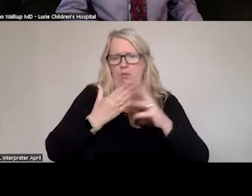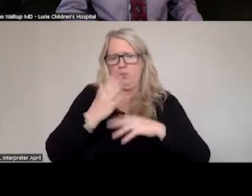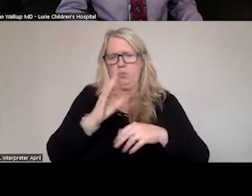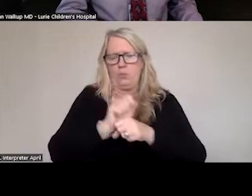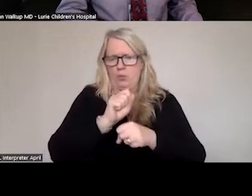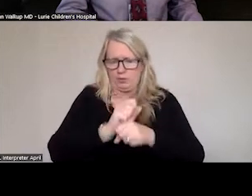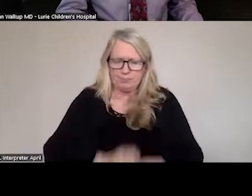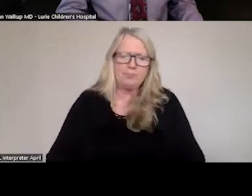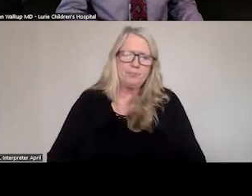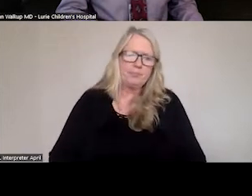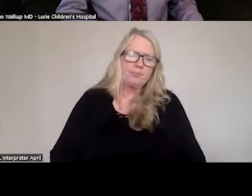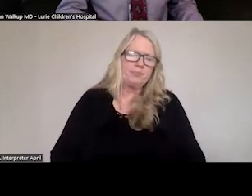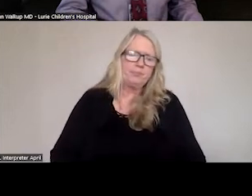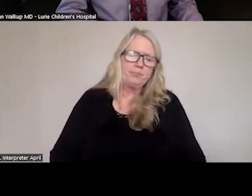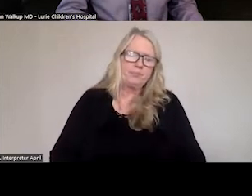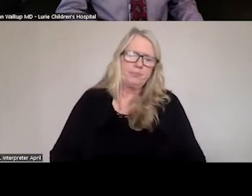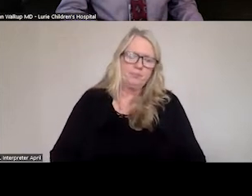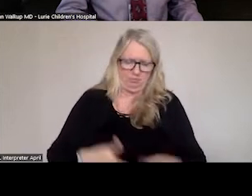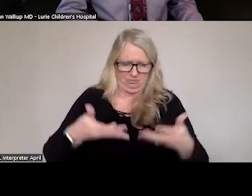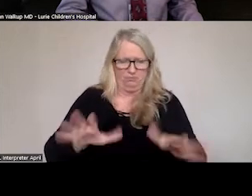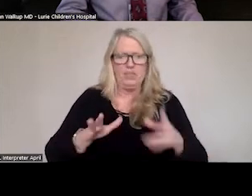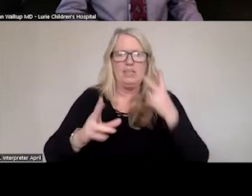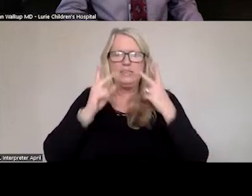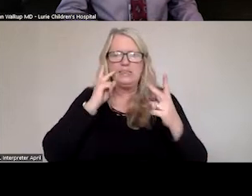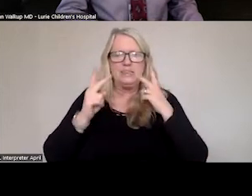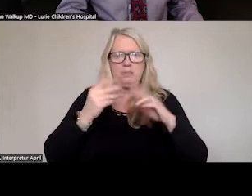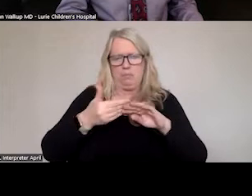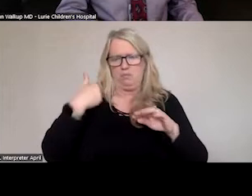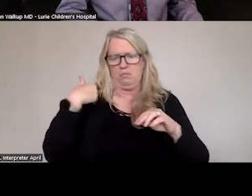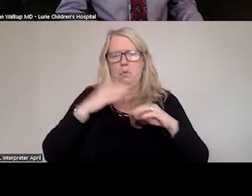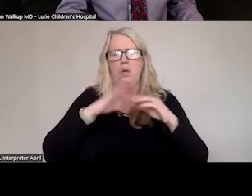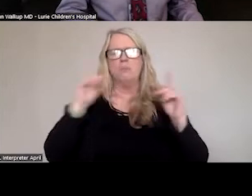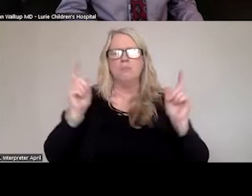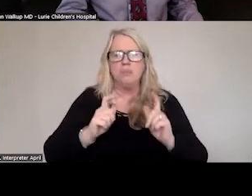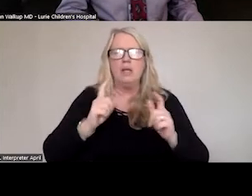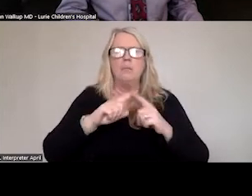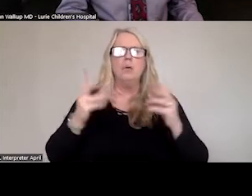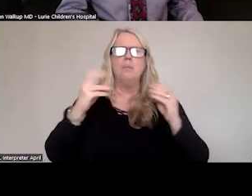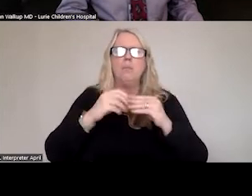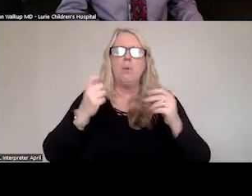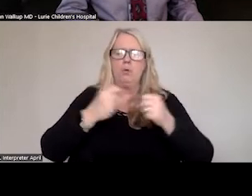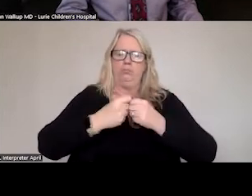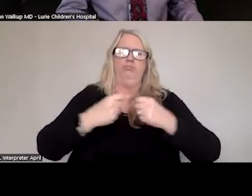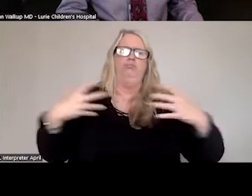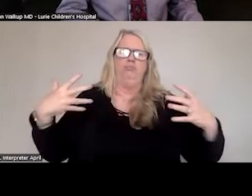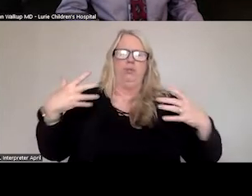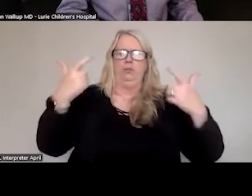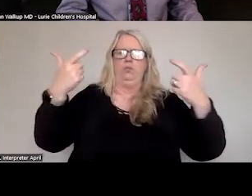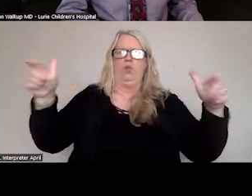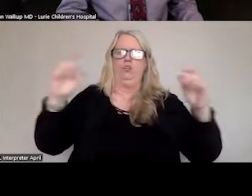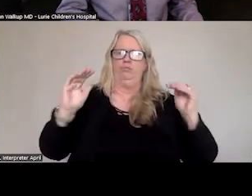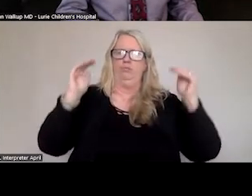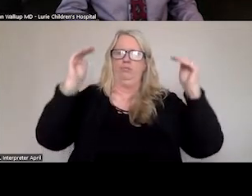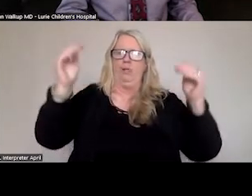And we also hope, we've seen this at a smaller scale, but by expanding to a larger scale, really bringing this work